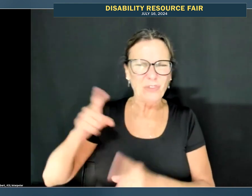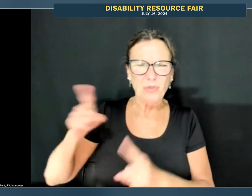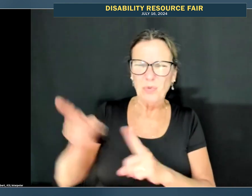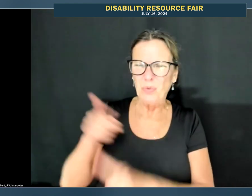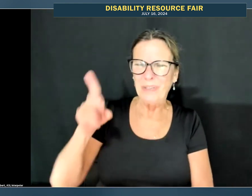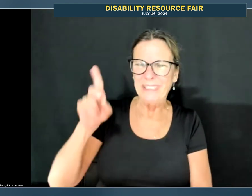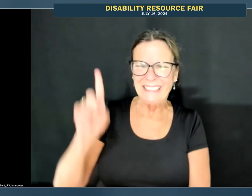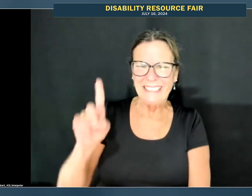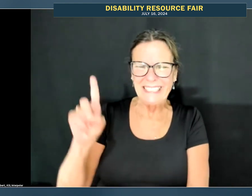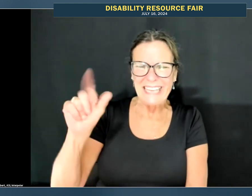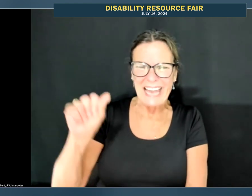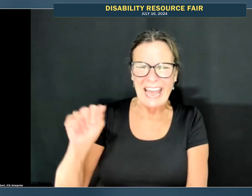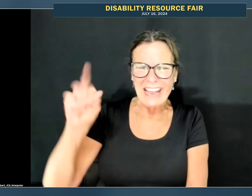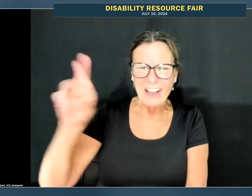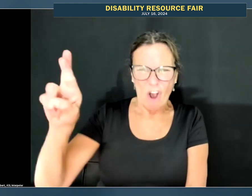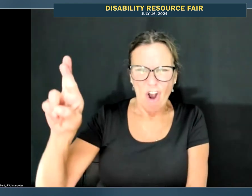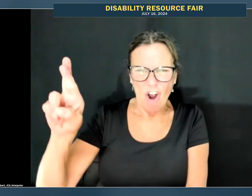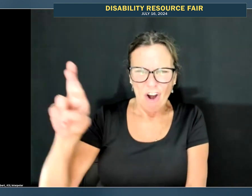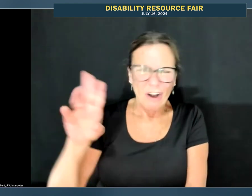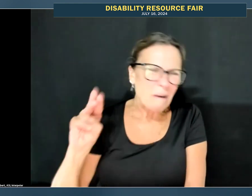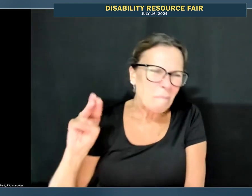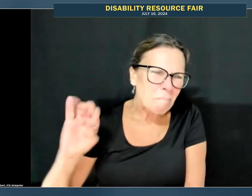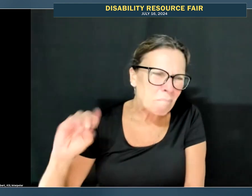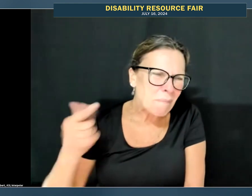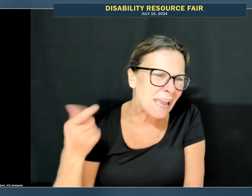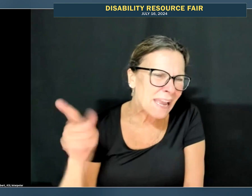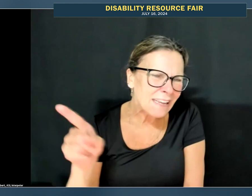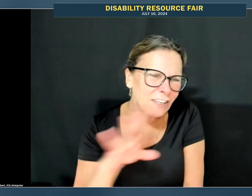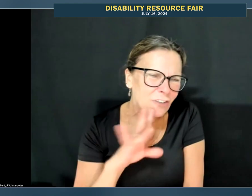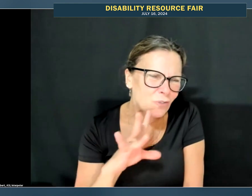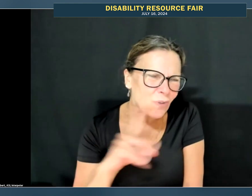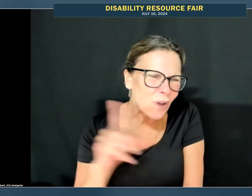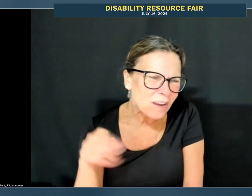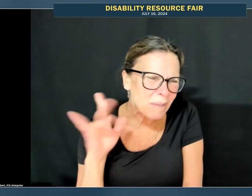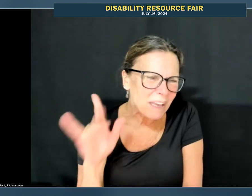if Meg would speak to that for a moment.